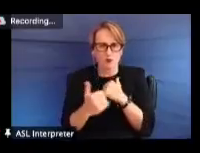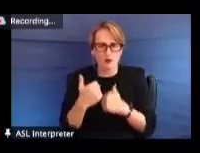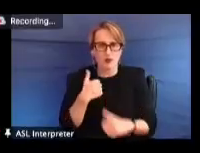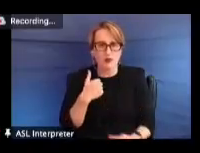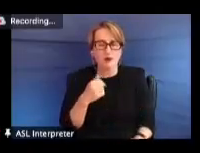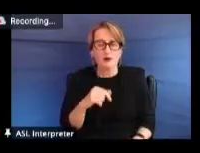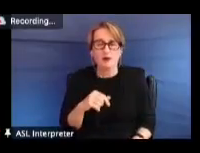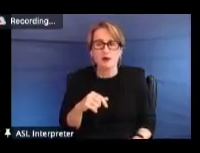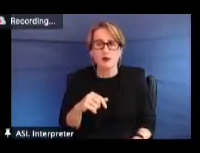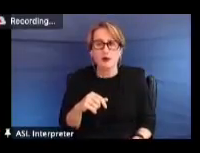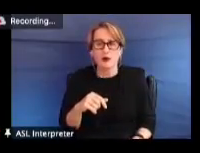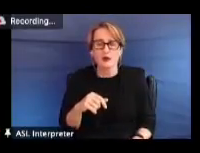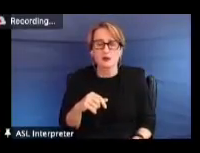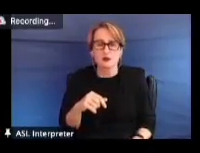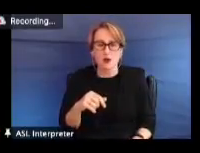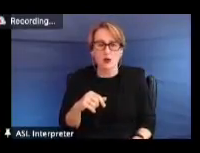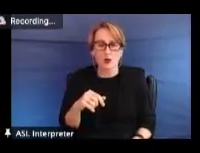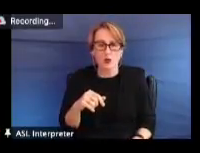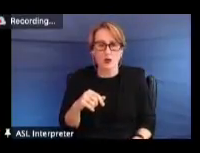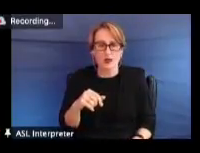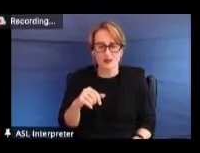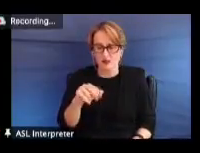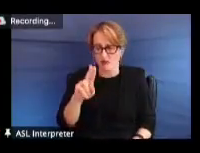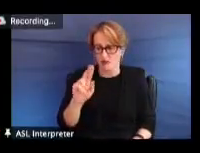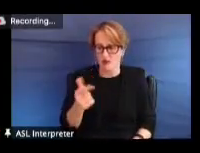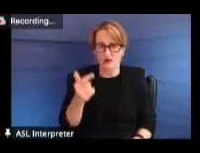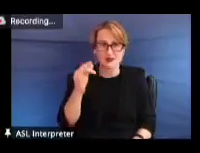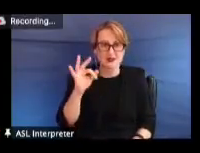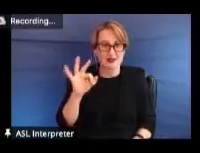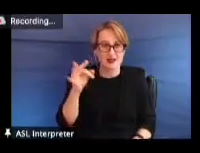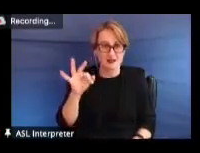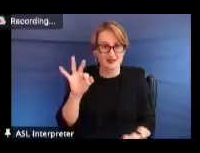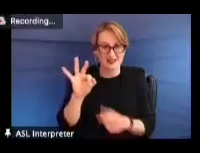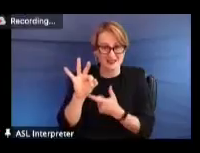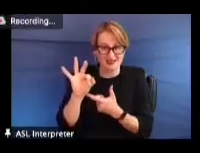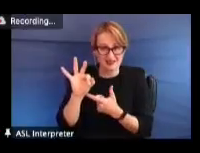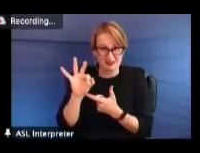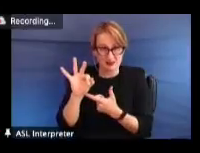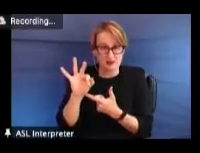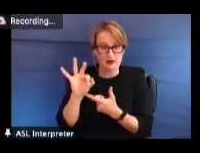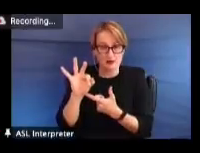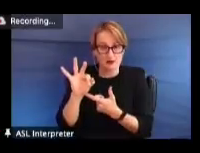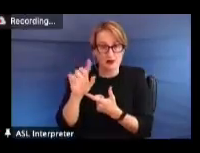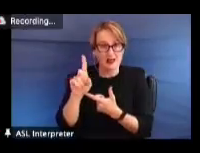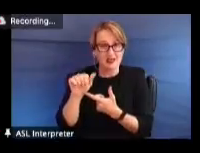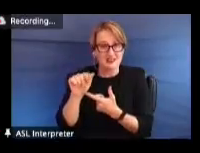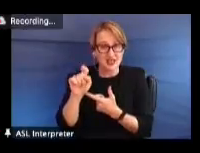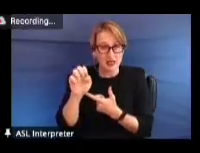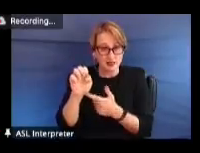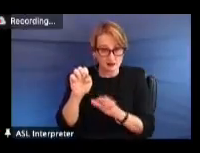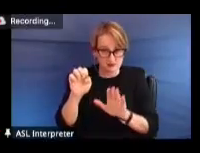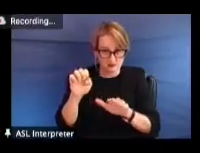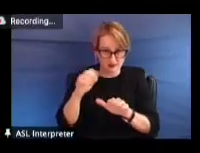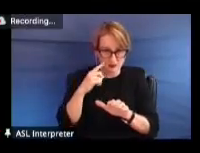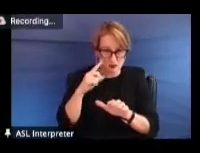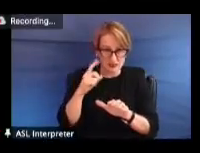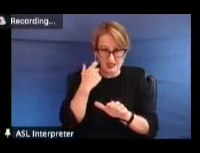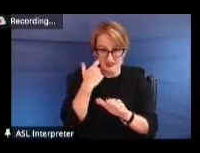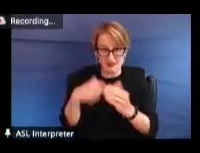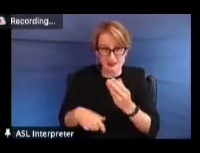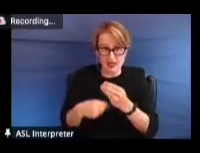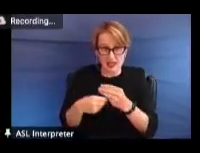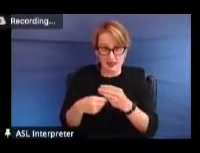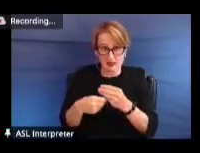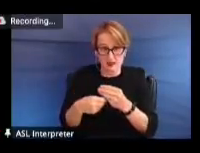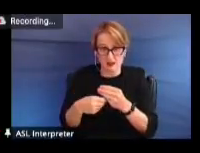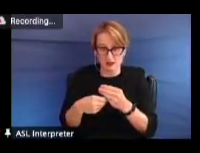The 19th date, I'm looking at that on the calendar and wondering, was that a new date added in? I don't see that